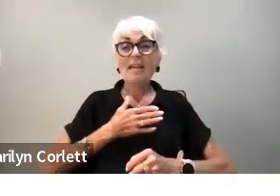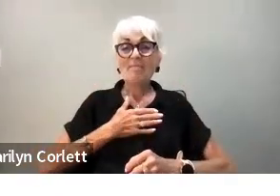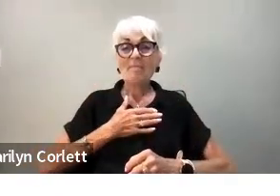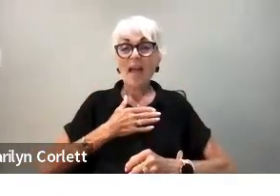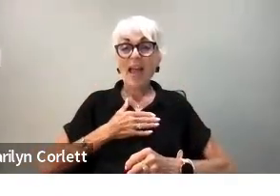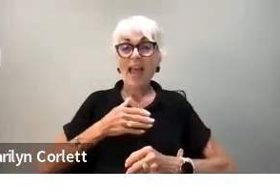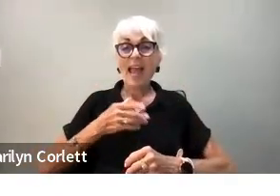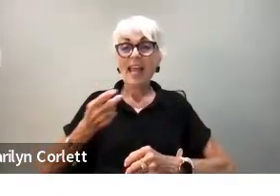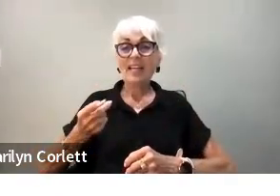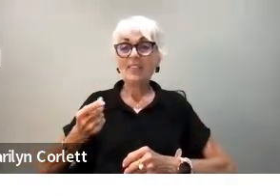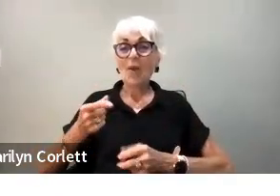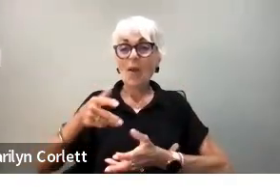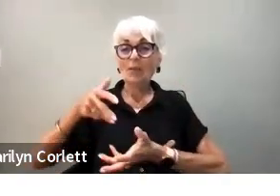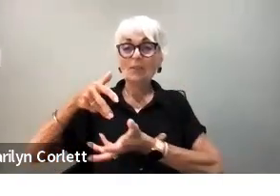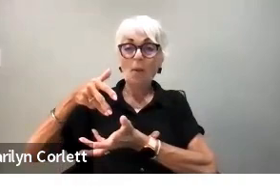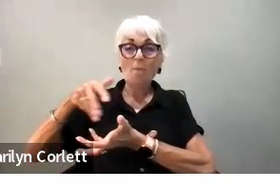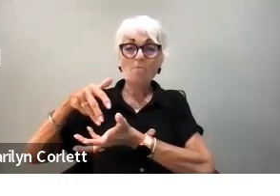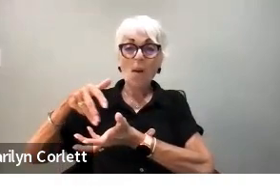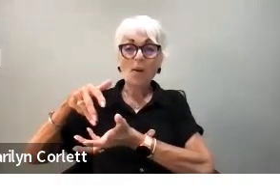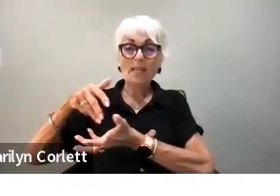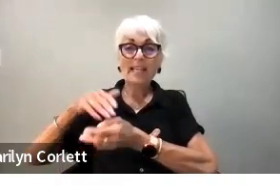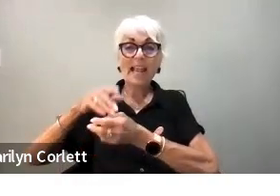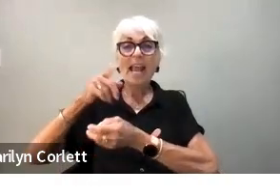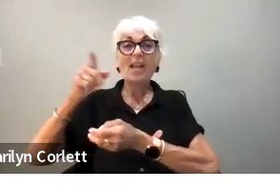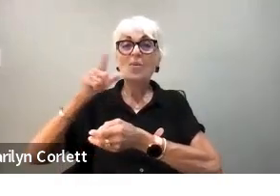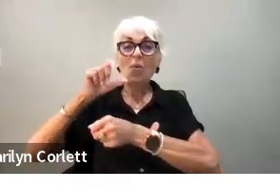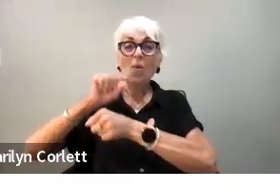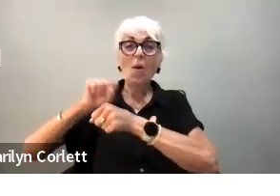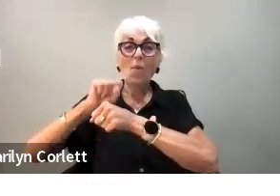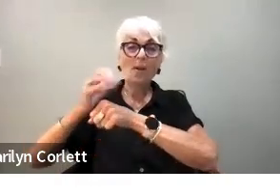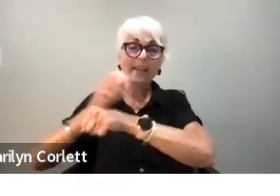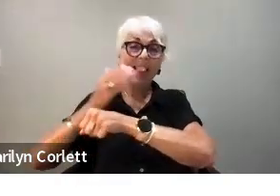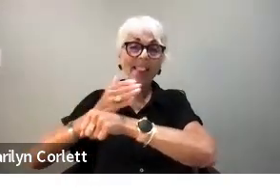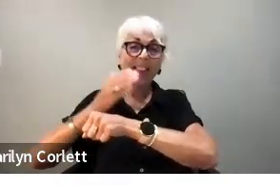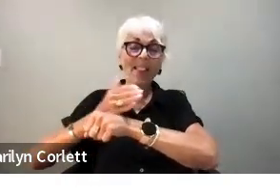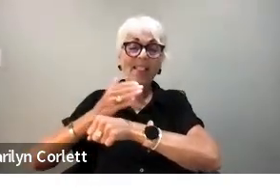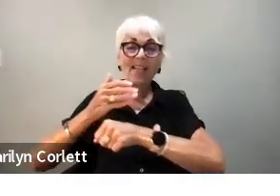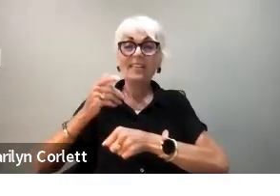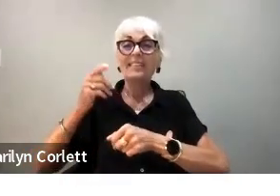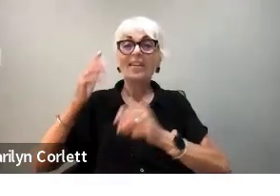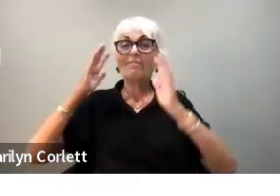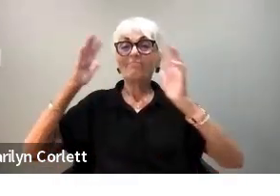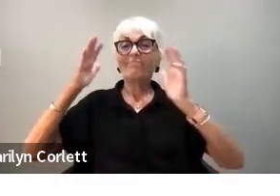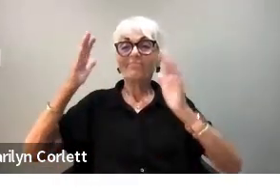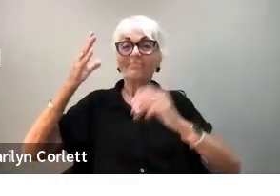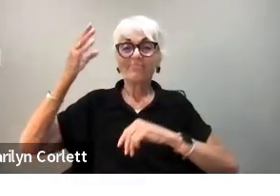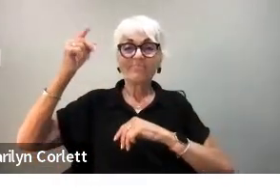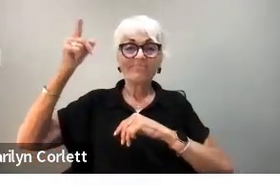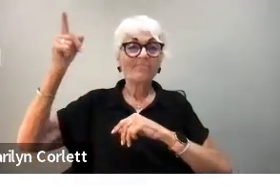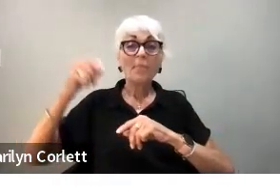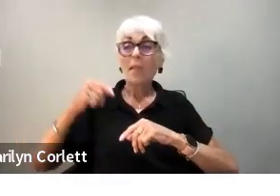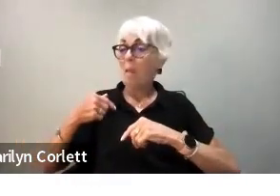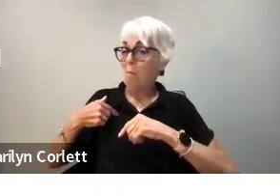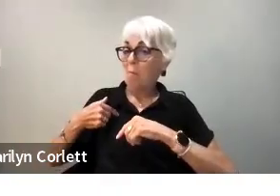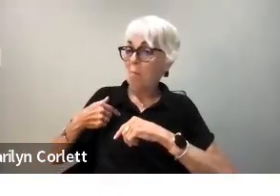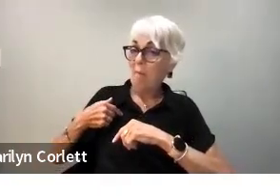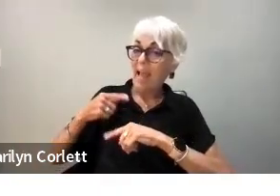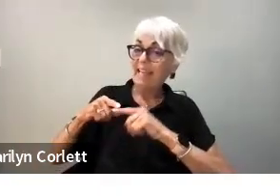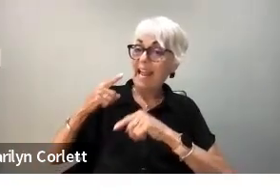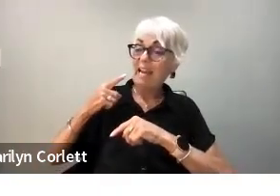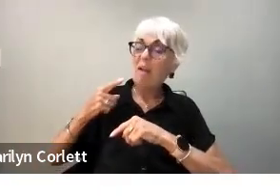I apologize if anyone can hear the jackhammering or the dogs barking. I can't hear it, so I think you're Okay,